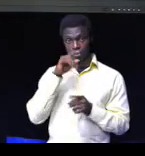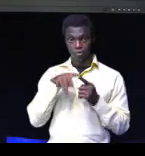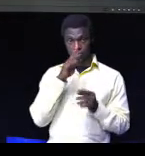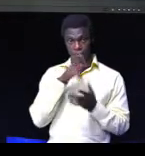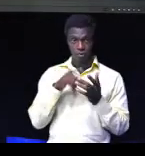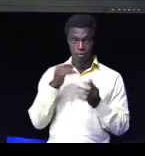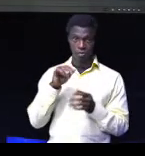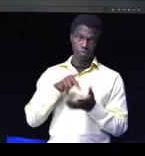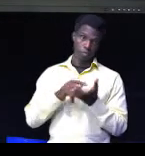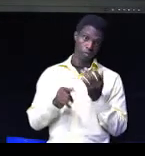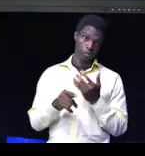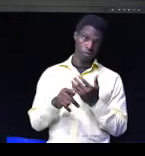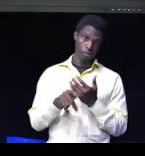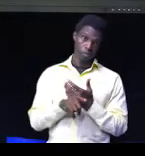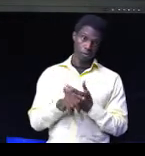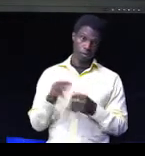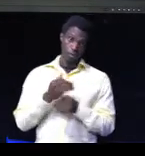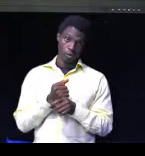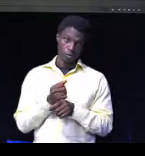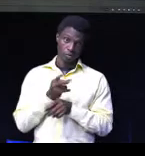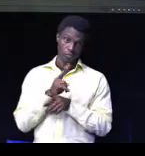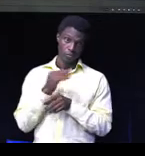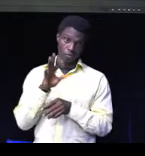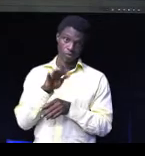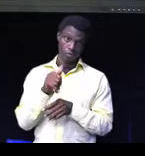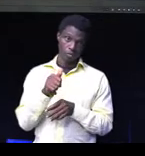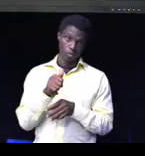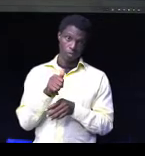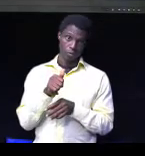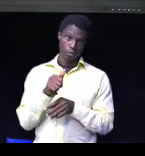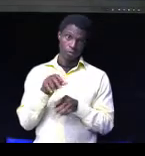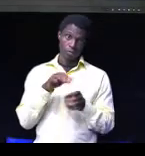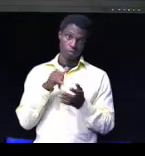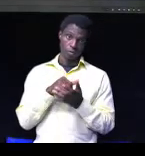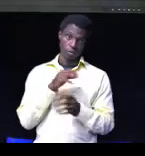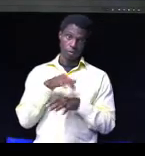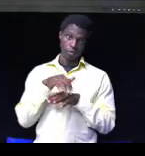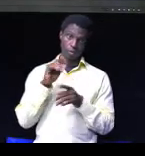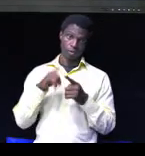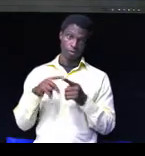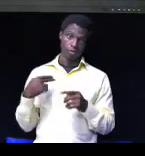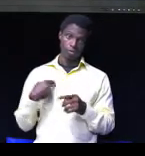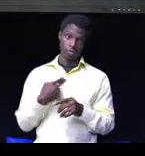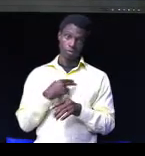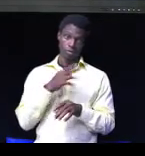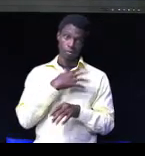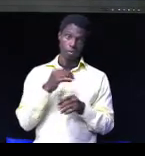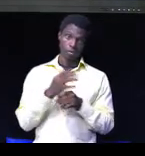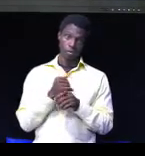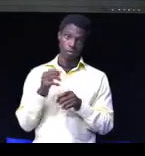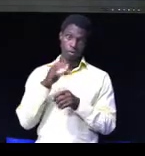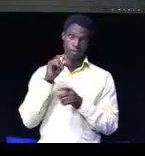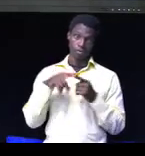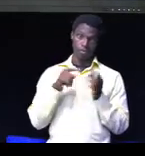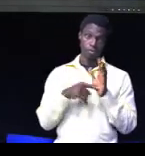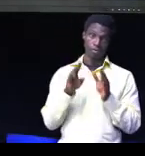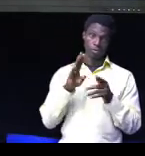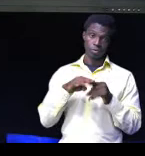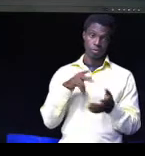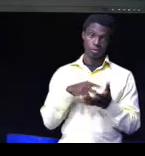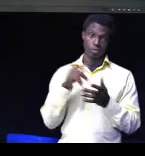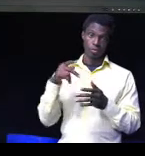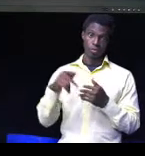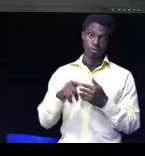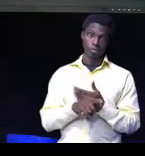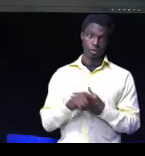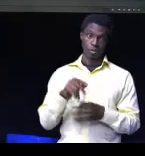part of the program. You can take a video of yourself doing this and send to us, and you may get a chance to be shown on the program. Now it's